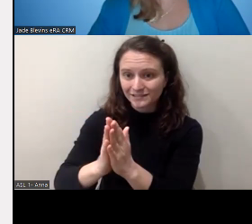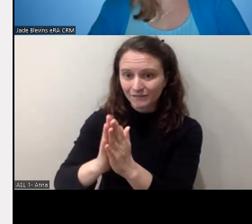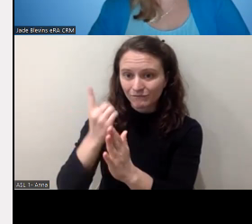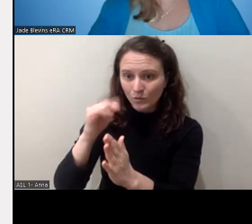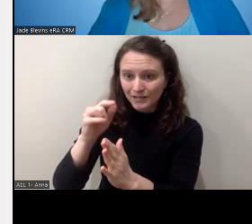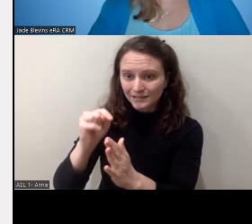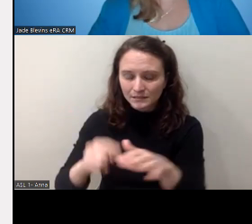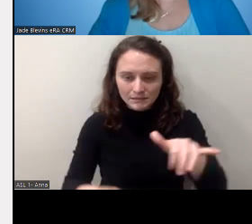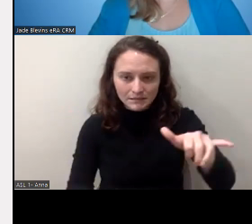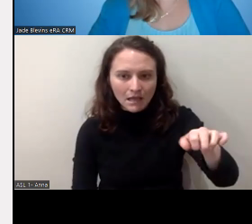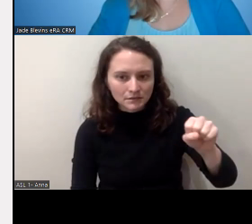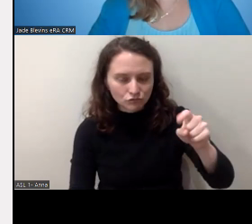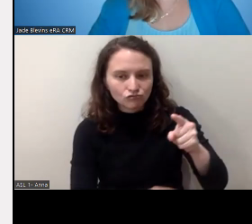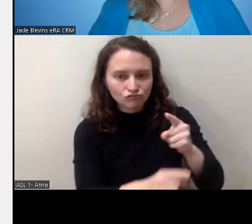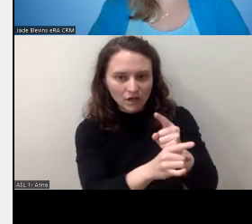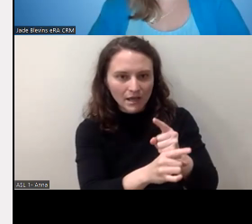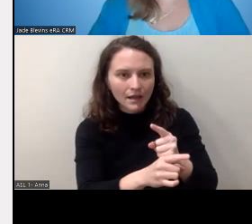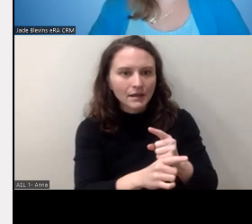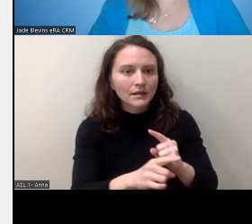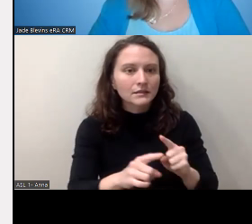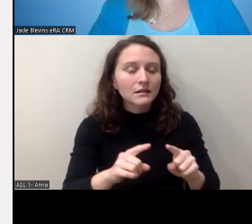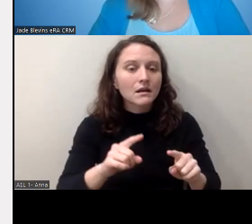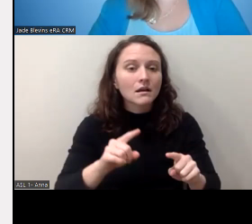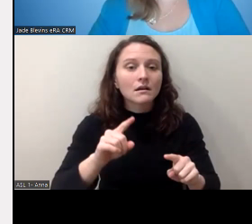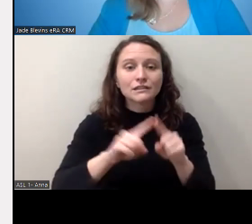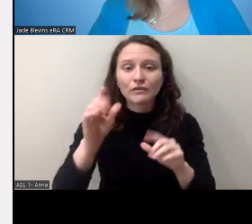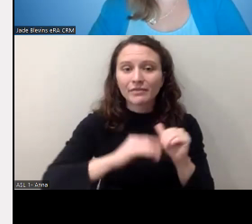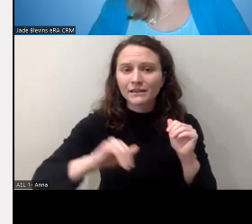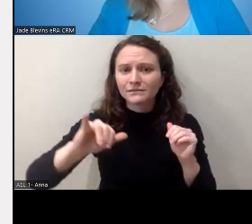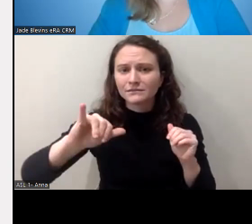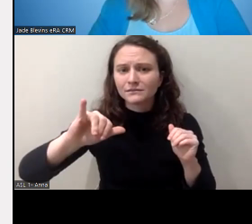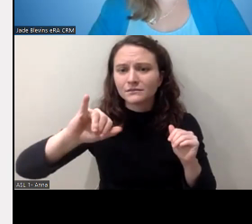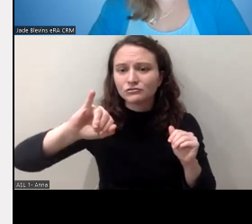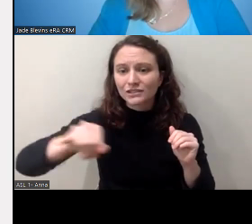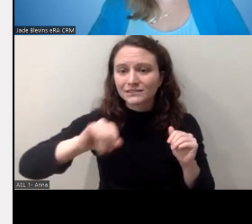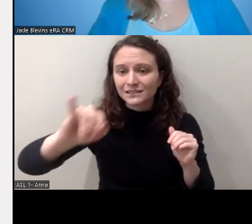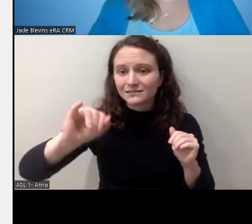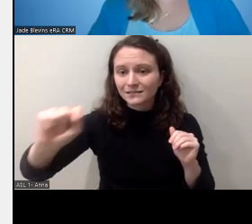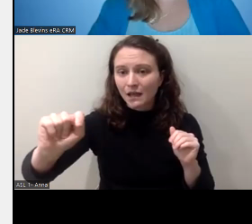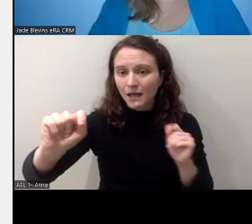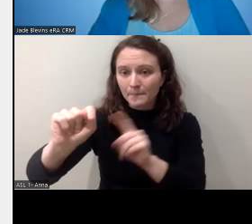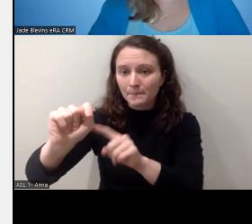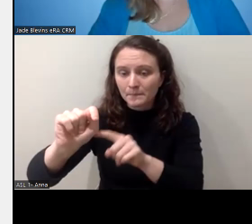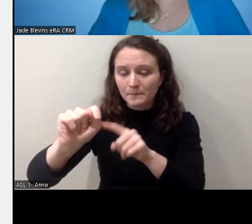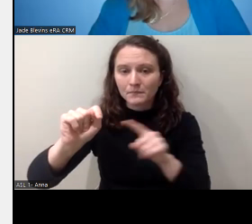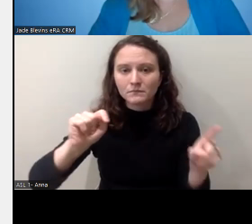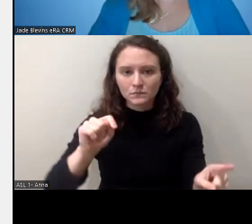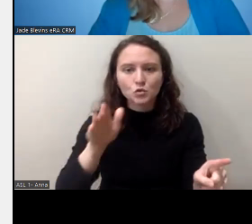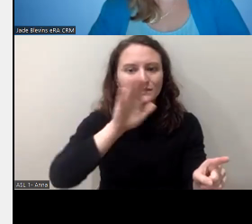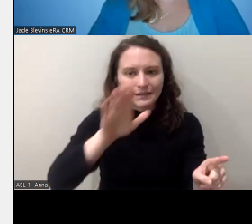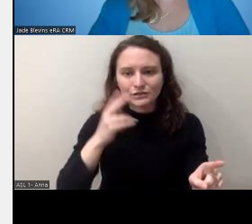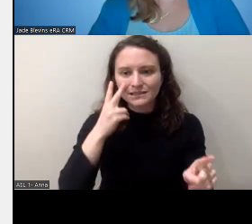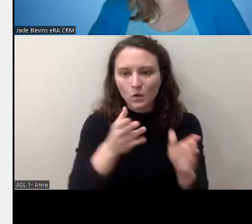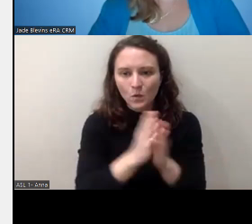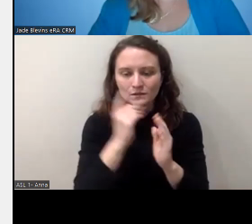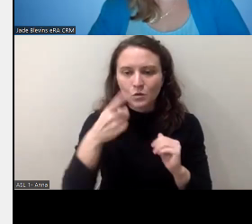will never see, unlike a JIT, you will never see a link for a PRAM or a FRAM unless it has been requested by the IC. So